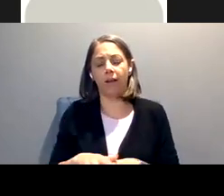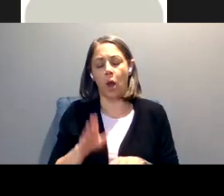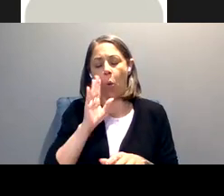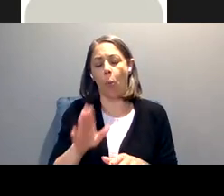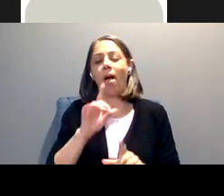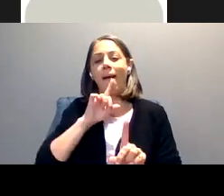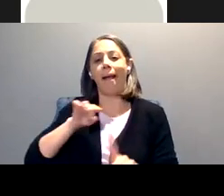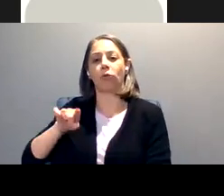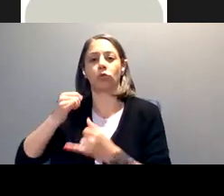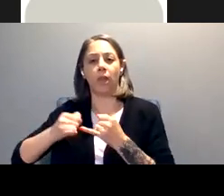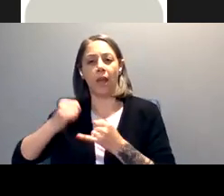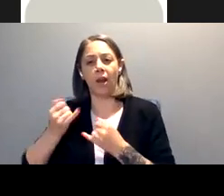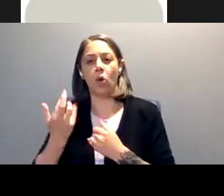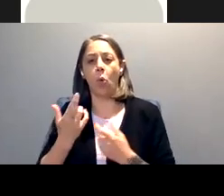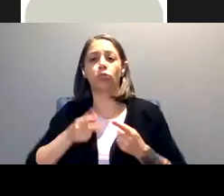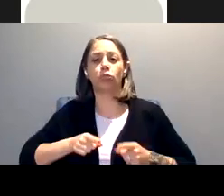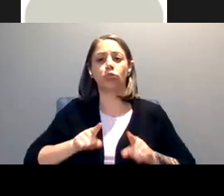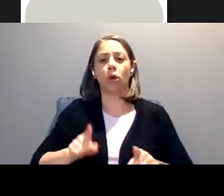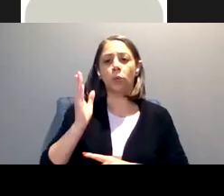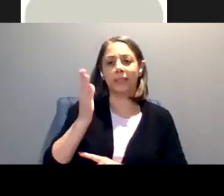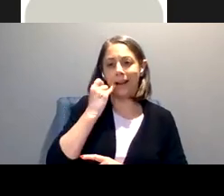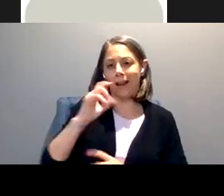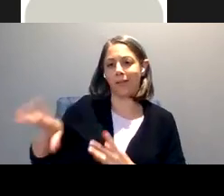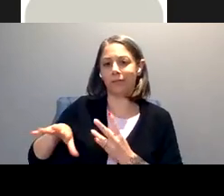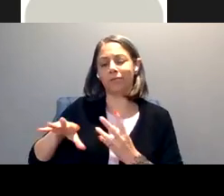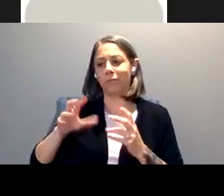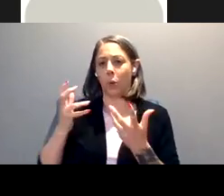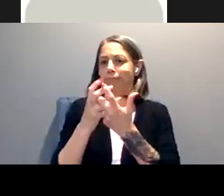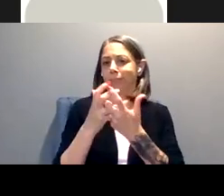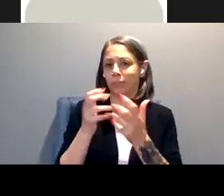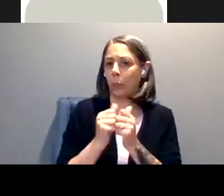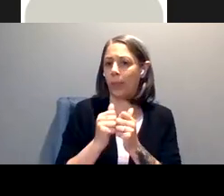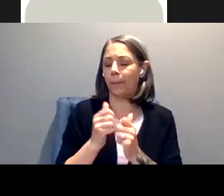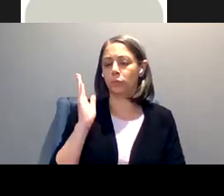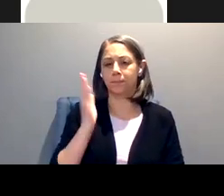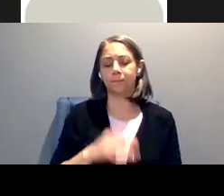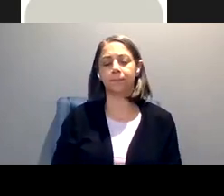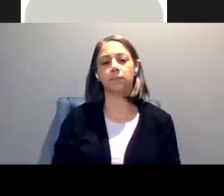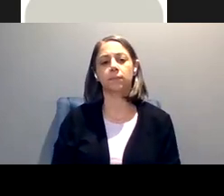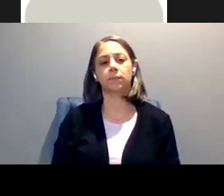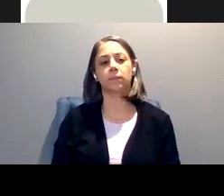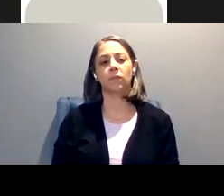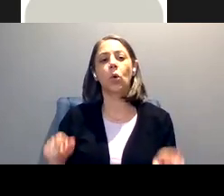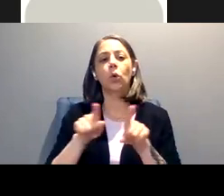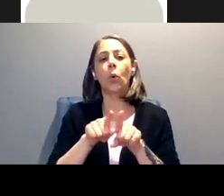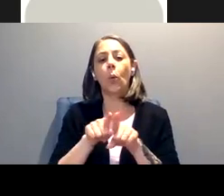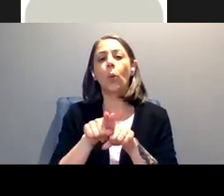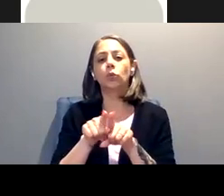end or throughout the presentation as we see fit. We will also take some additional